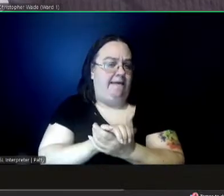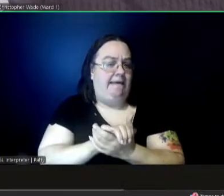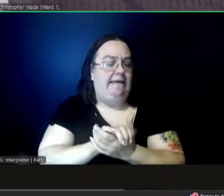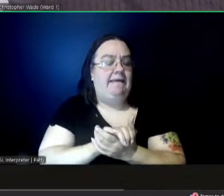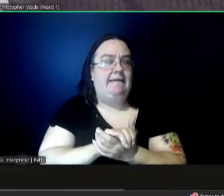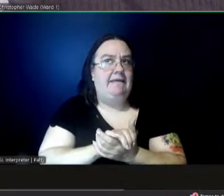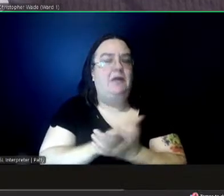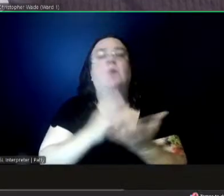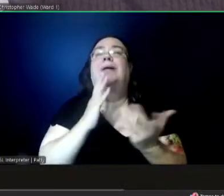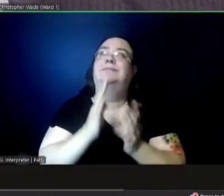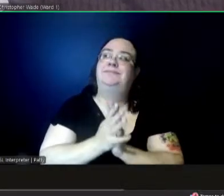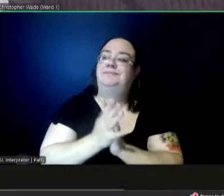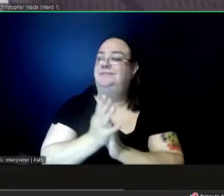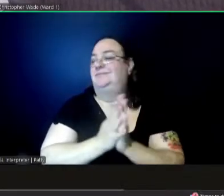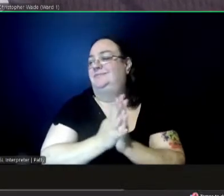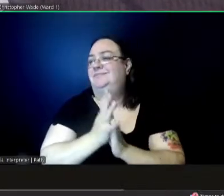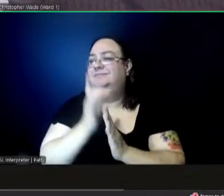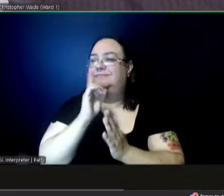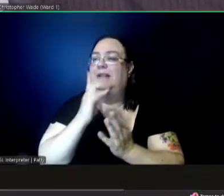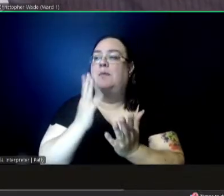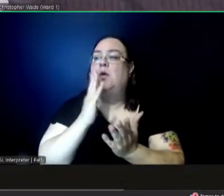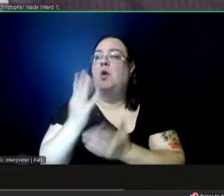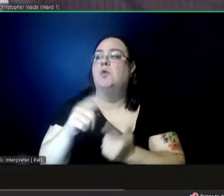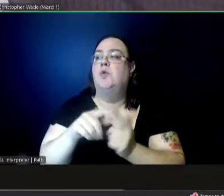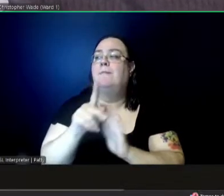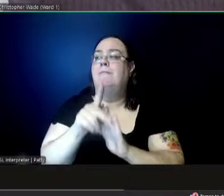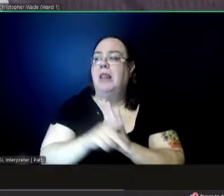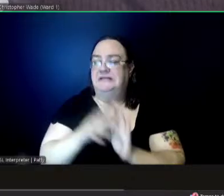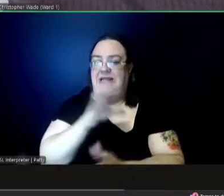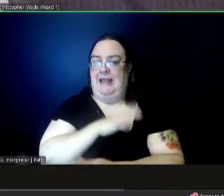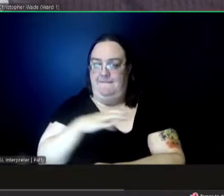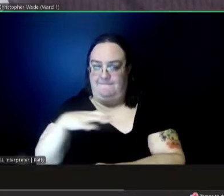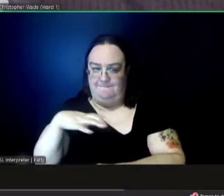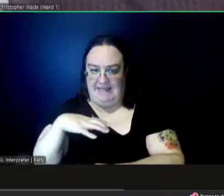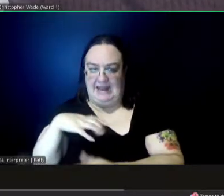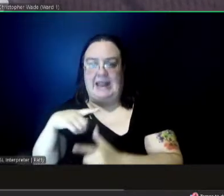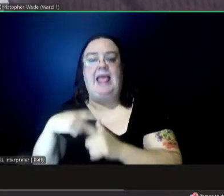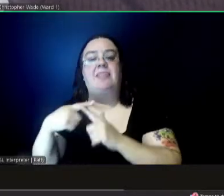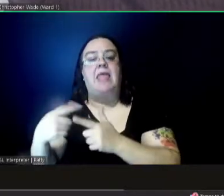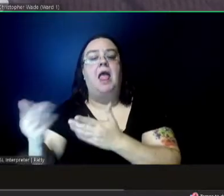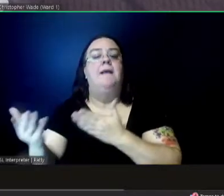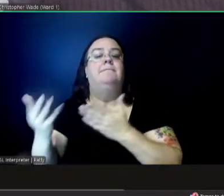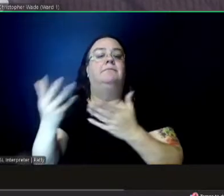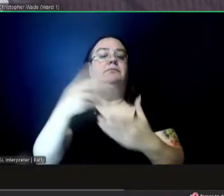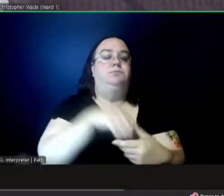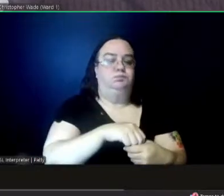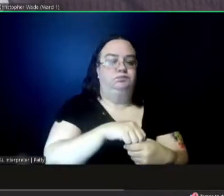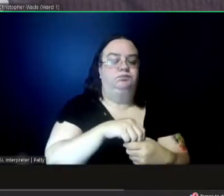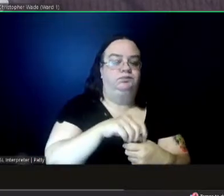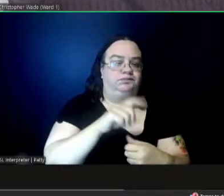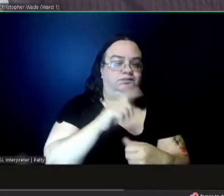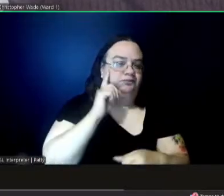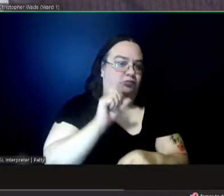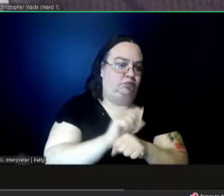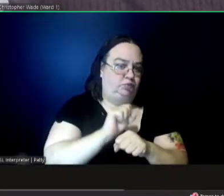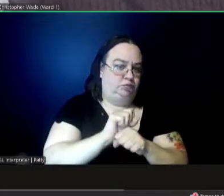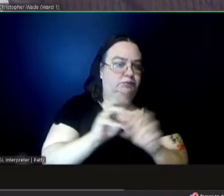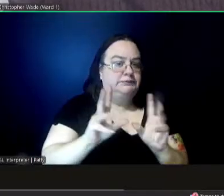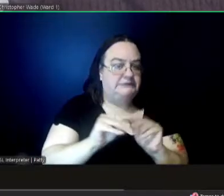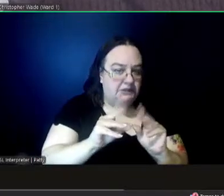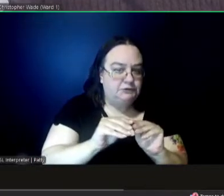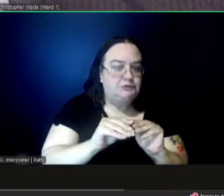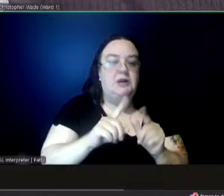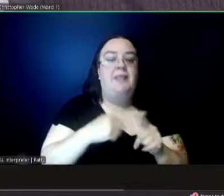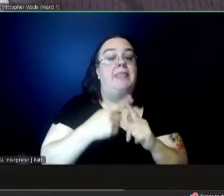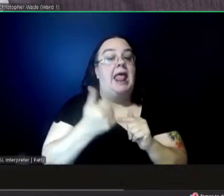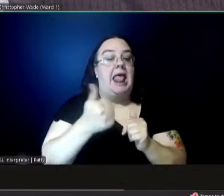Well, policy, I would think we go to the policy committee, and then it would be brought forth to a work session, and then any changes